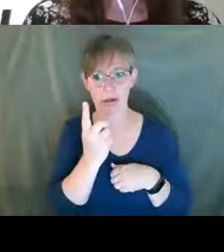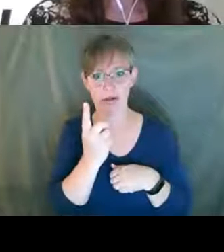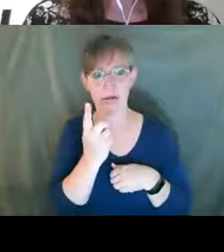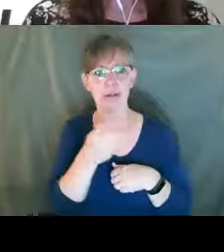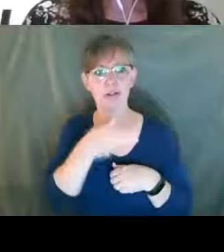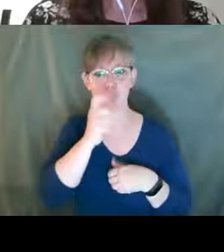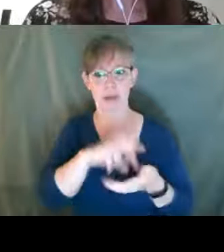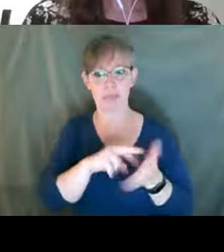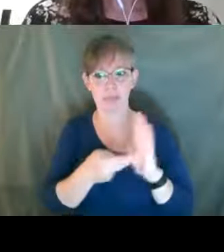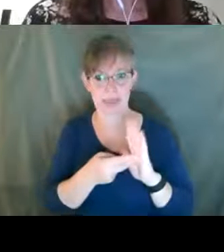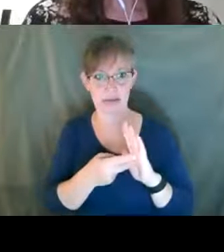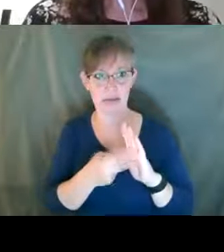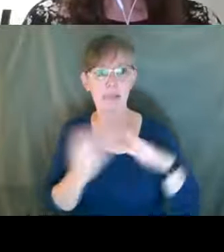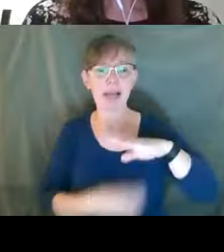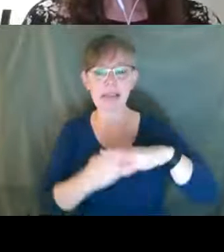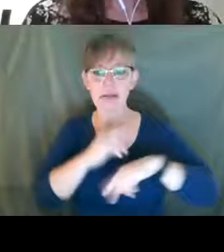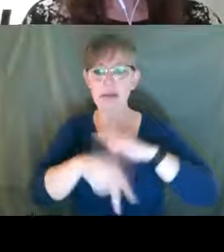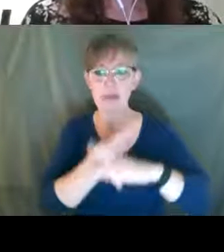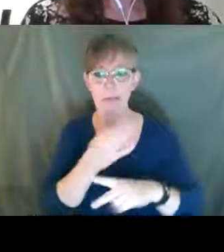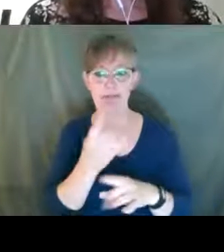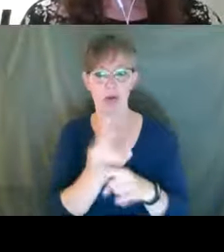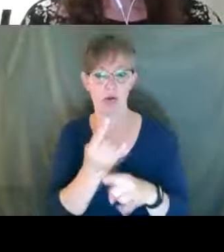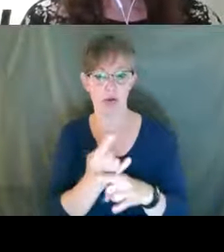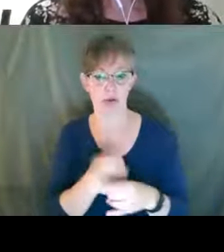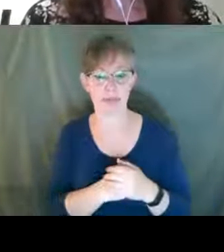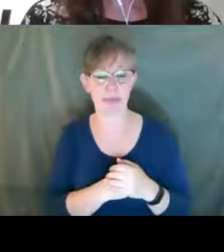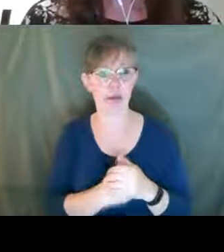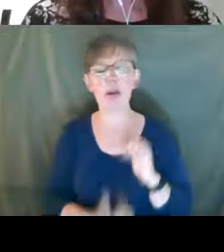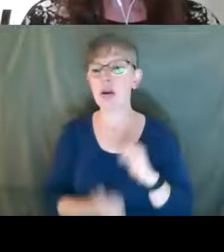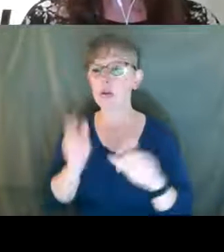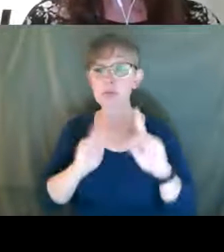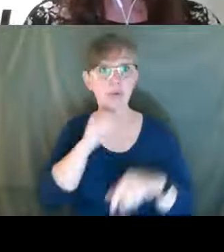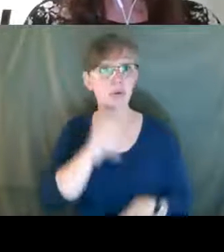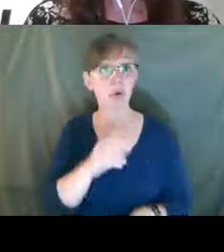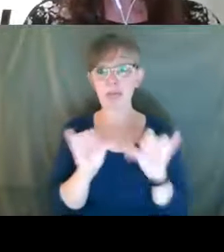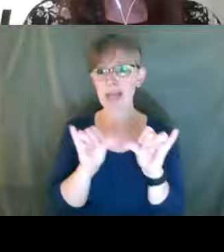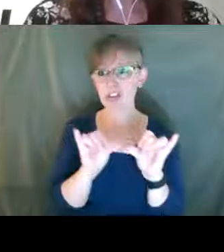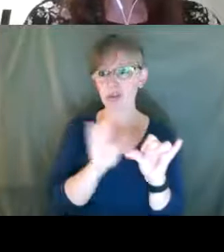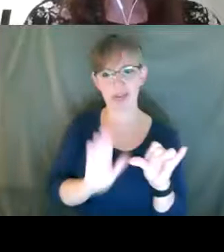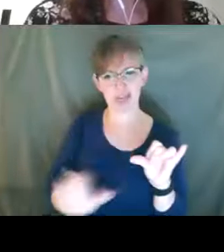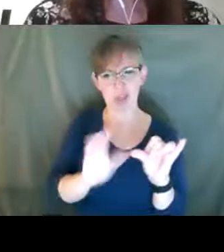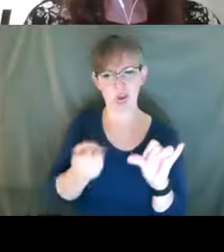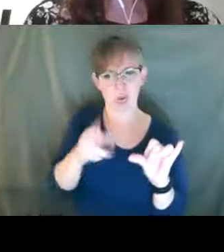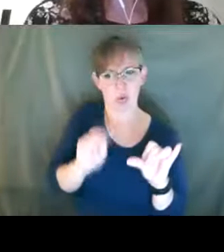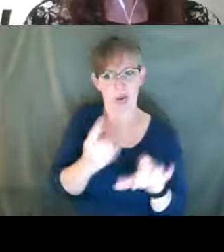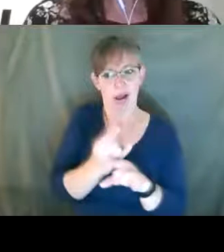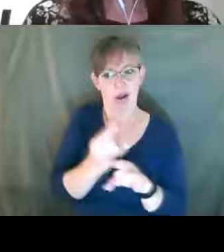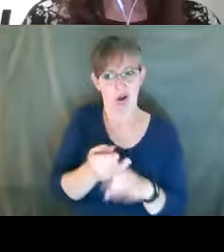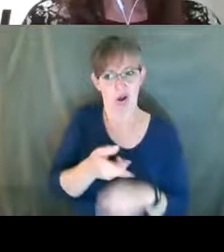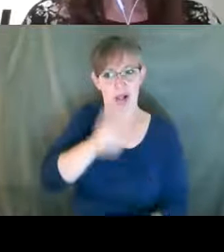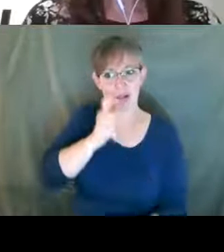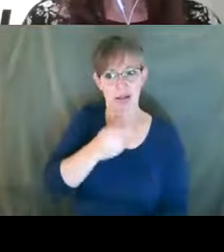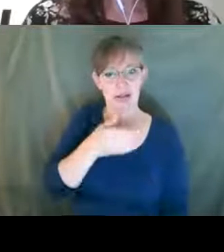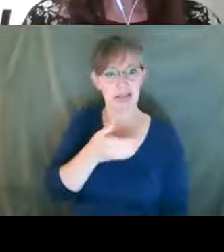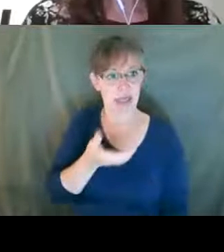being consumed. So most people do not measure their alcohol intake, so it's important to determine more accurately